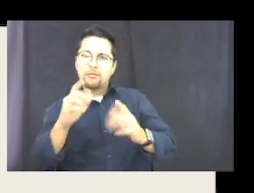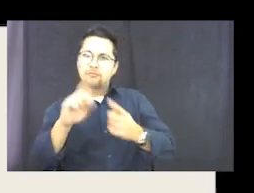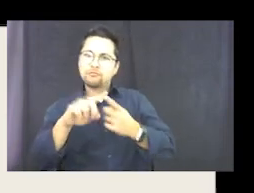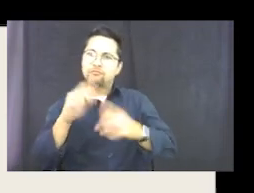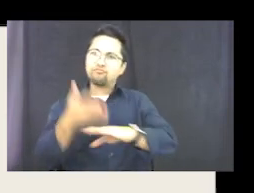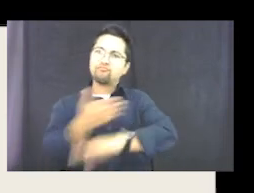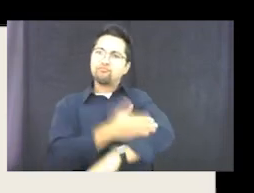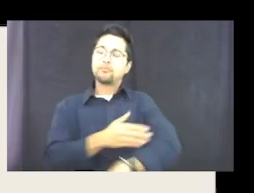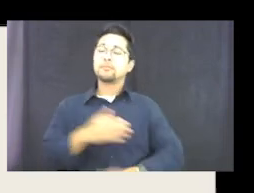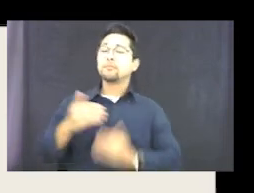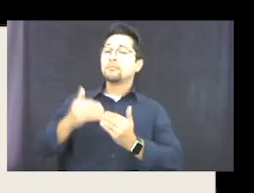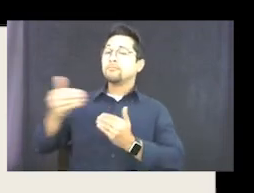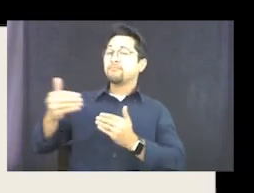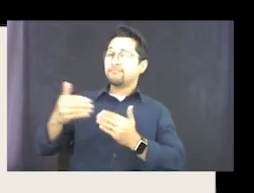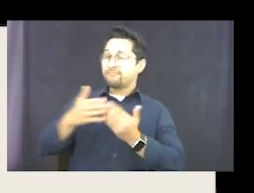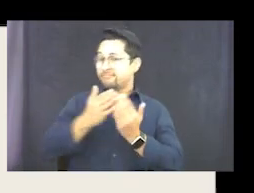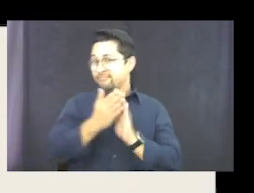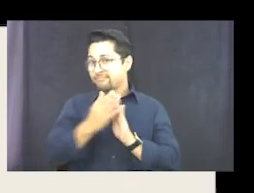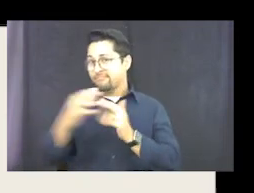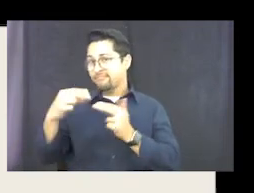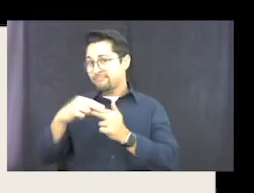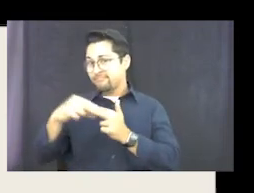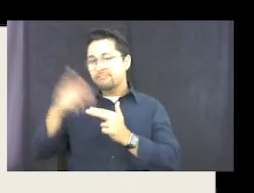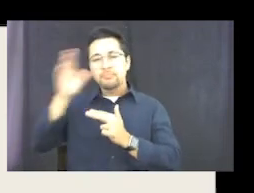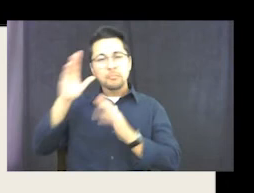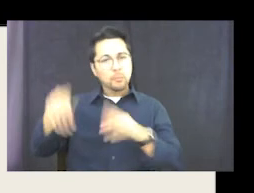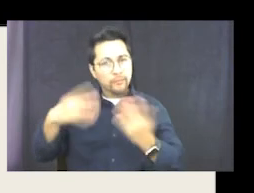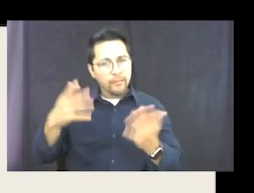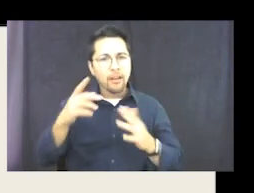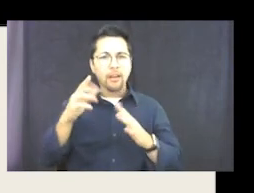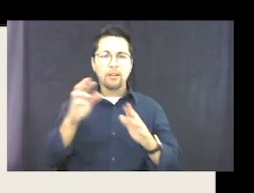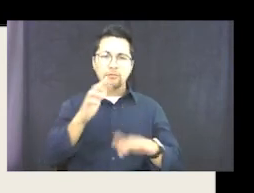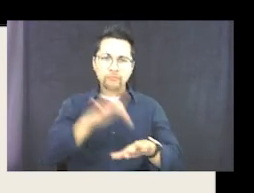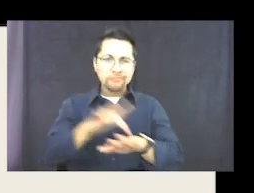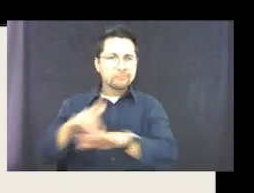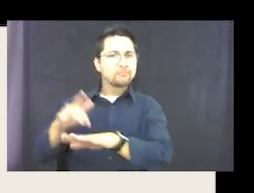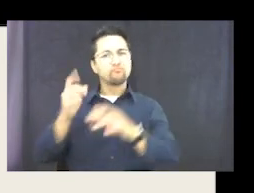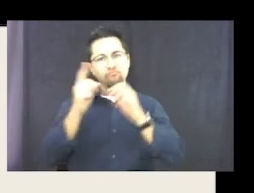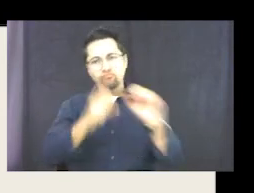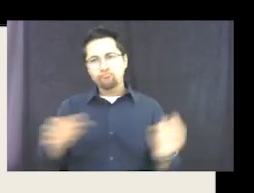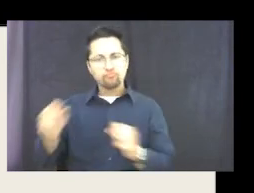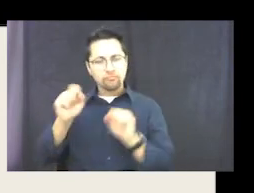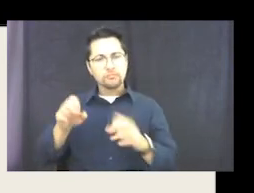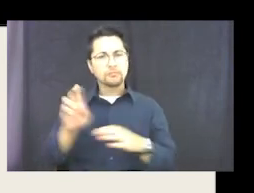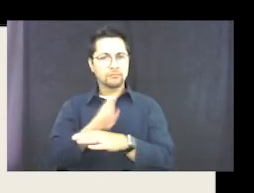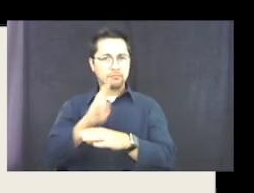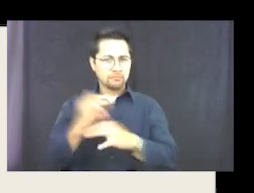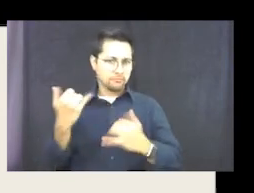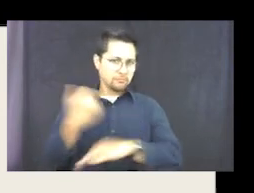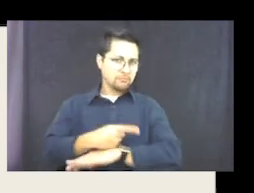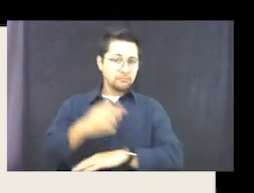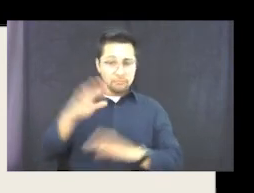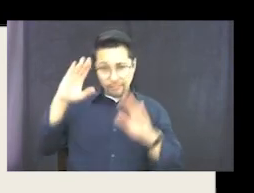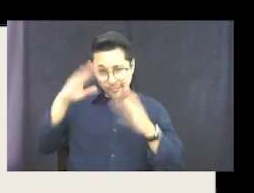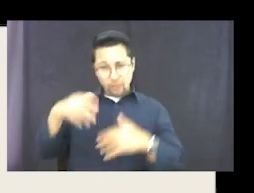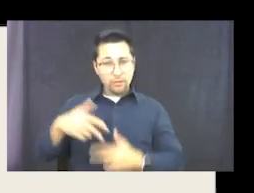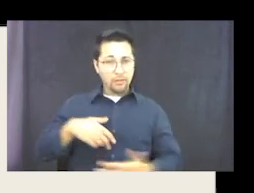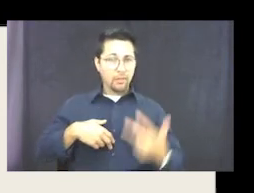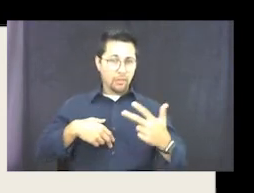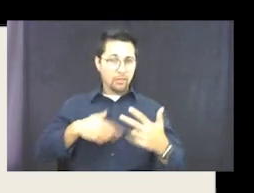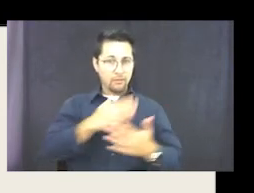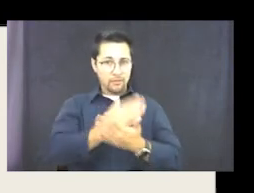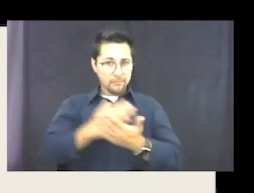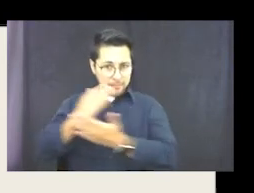In the next few slides, we will give you some resources and strategies you can use today that focus on each of the 3 areas we